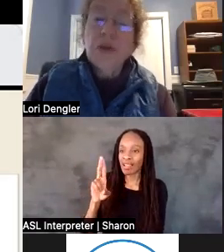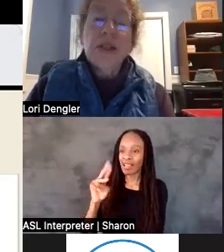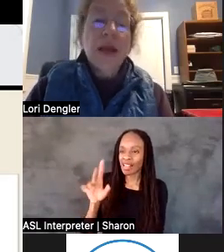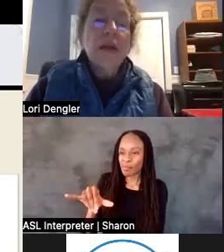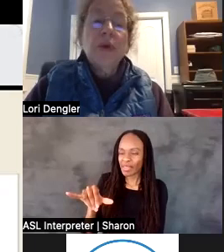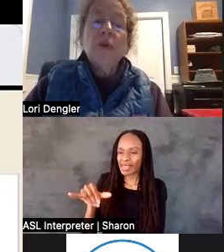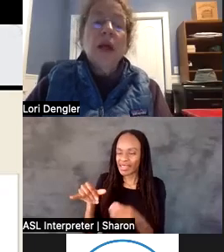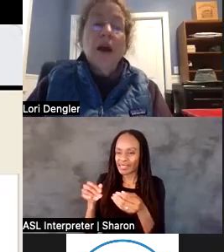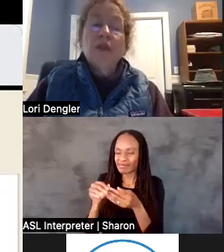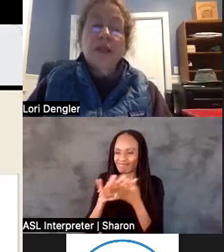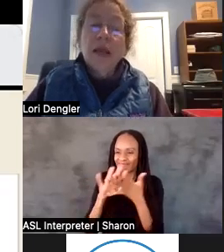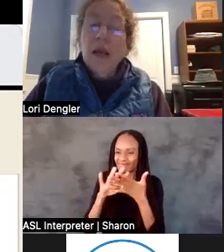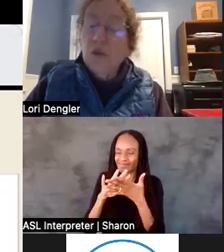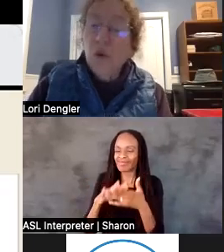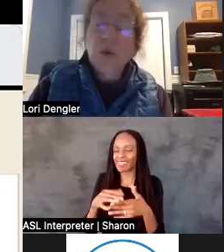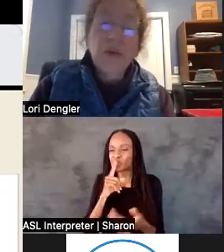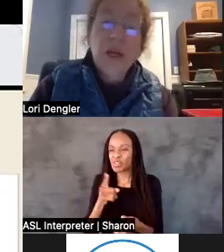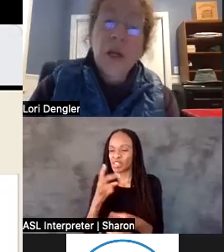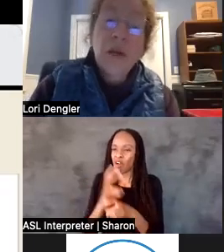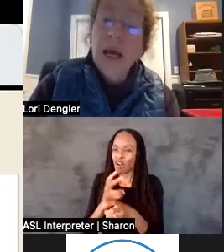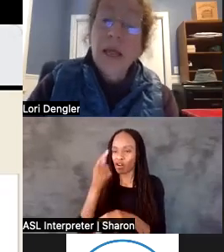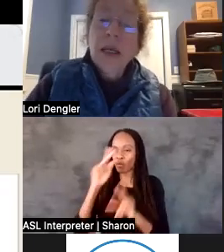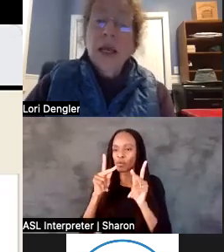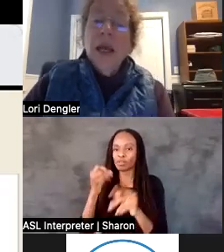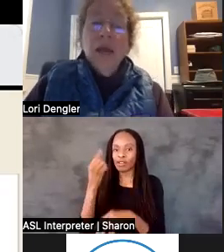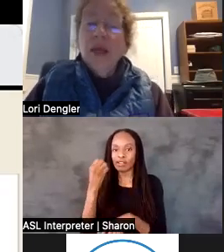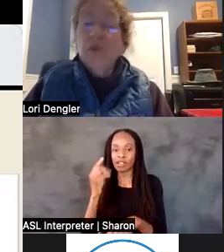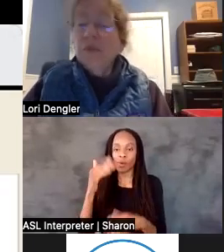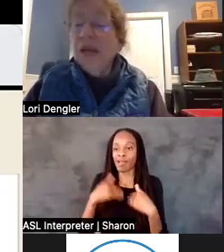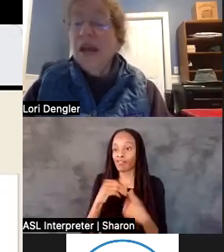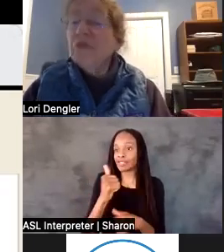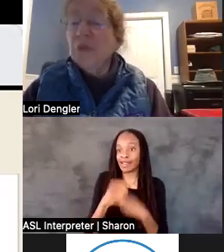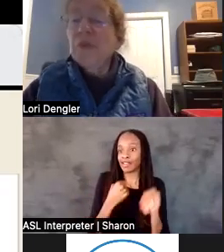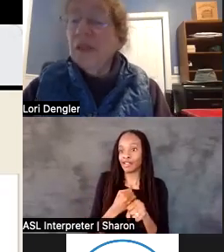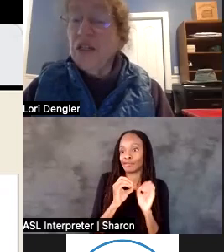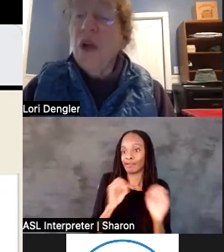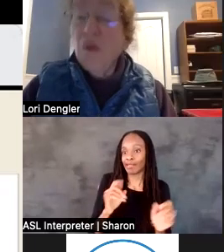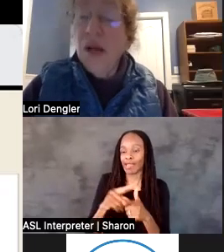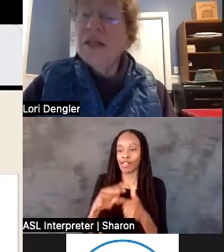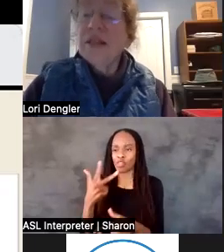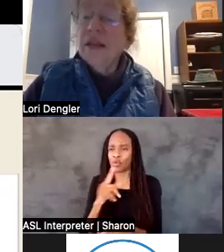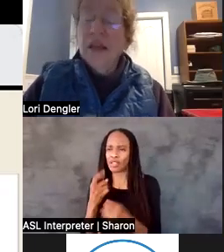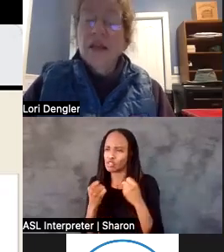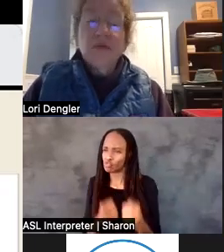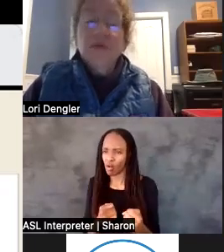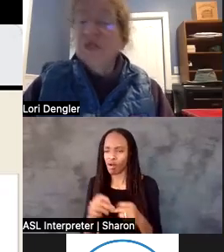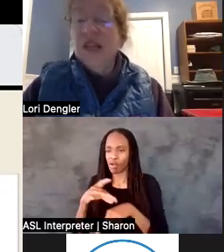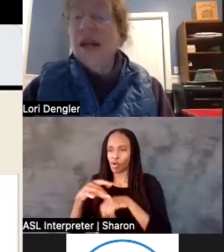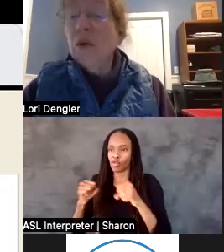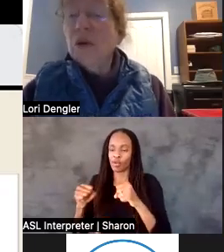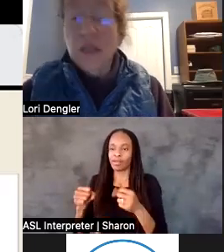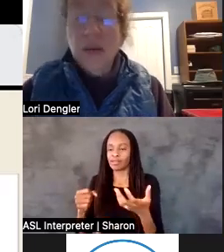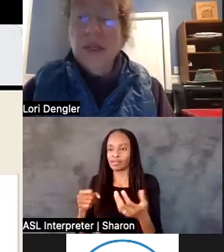to understand. We will have a decade or more with none, and then we might have 3 really strong ones in